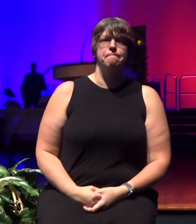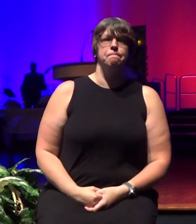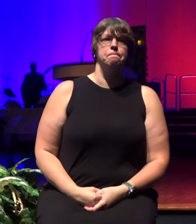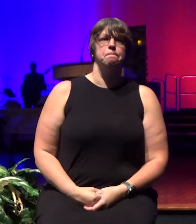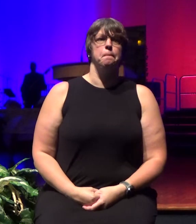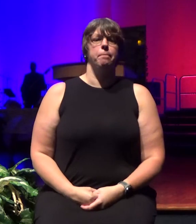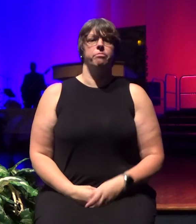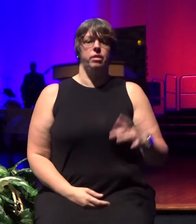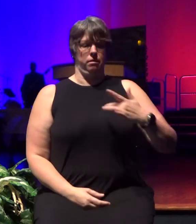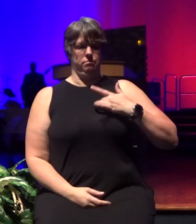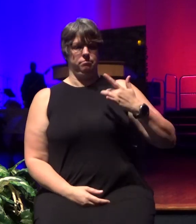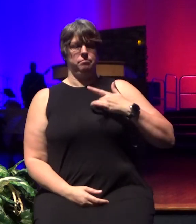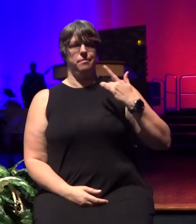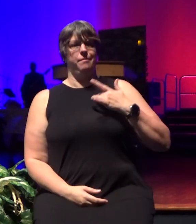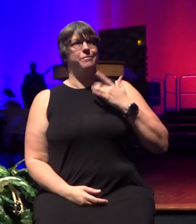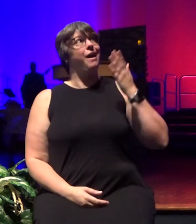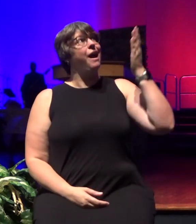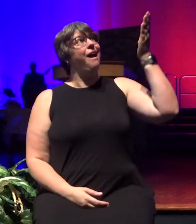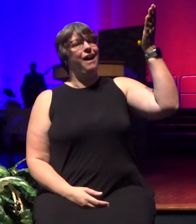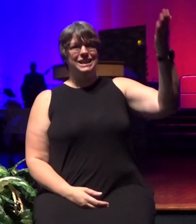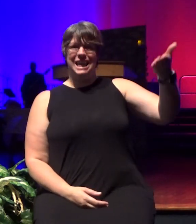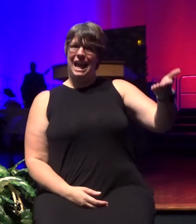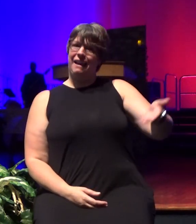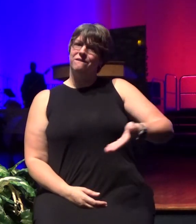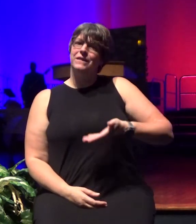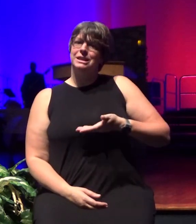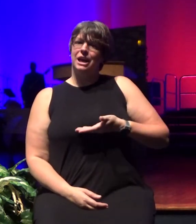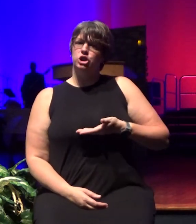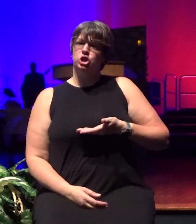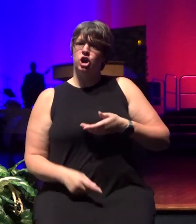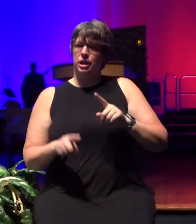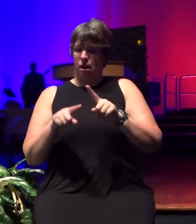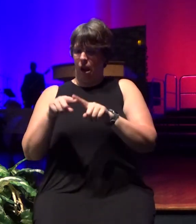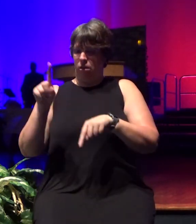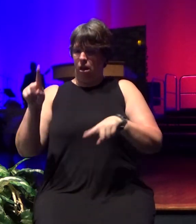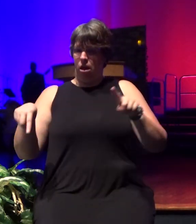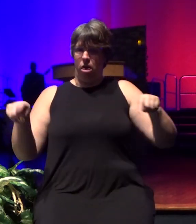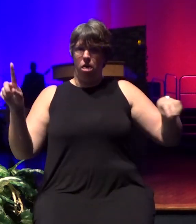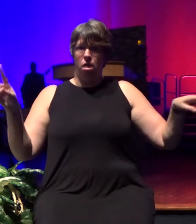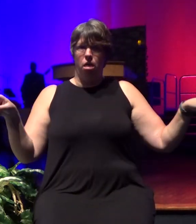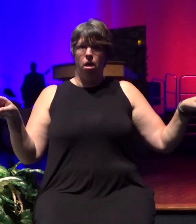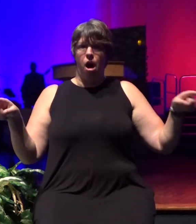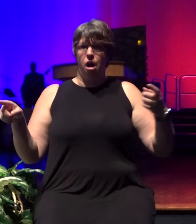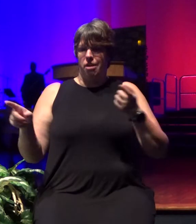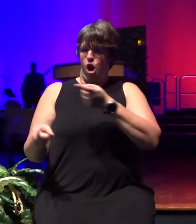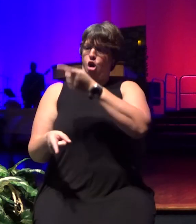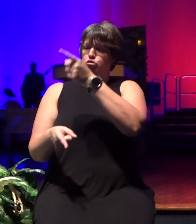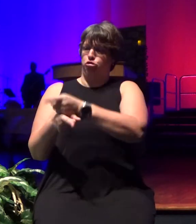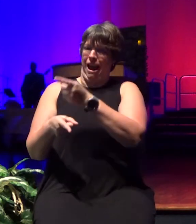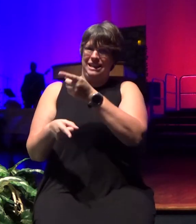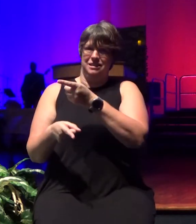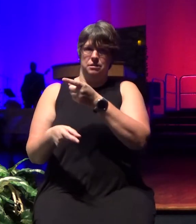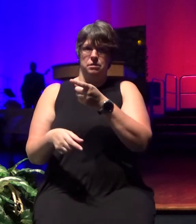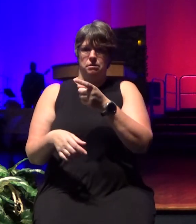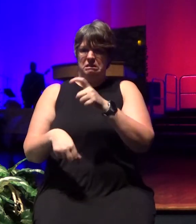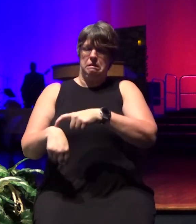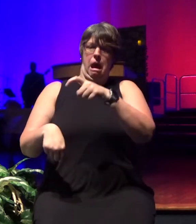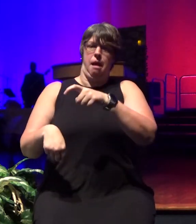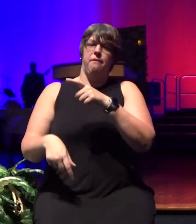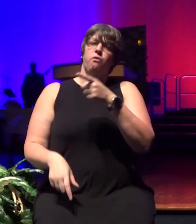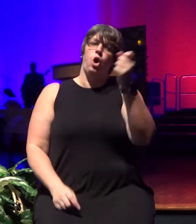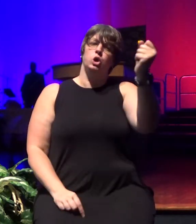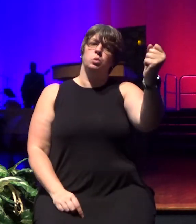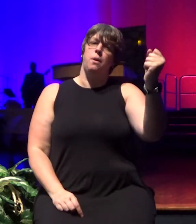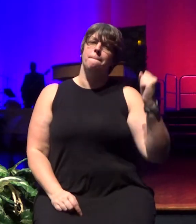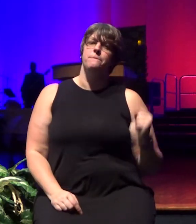unknown, may we sense that master pilot holding us in the palm of its hands,